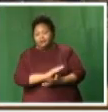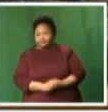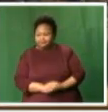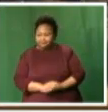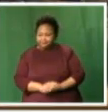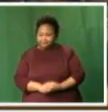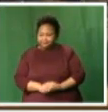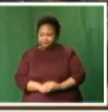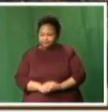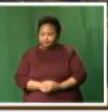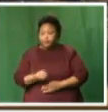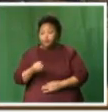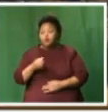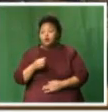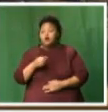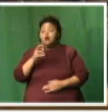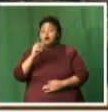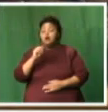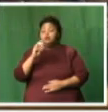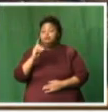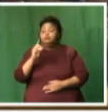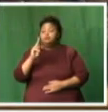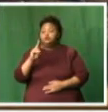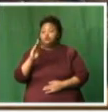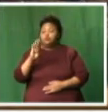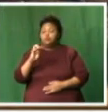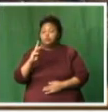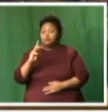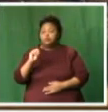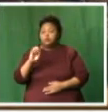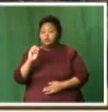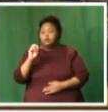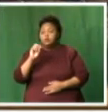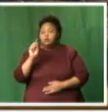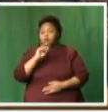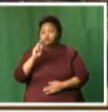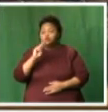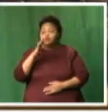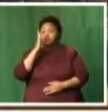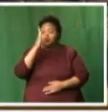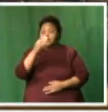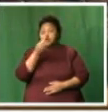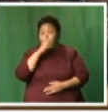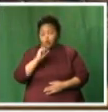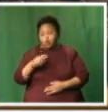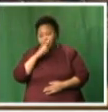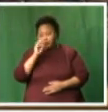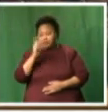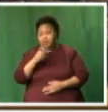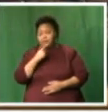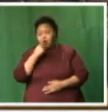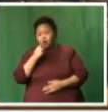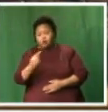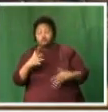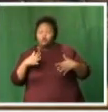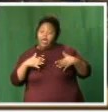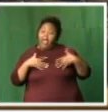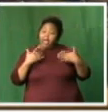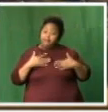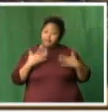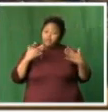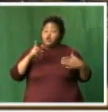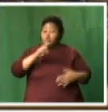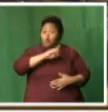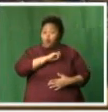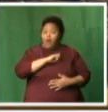Gogo Makoshini Dlamini wendzawo yasemdumezulu ngaphansi kwenkundla yasedokotweni uthi kuhle kubona emaswati abambana